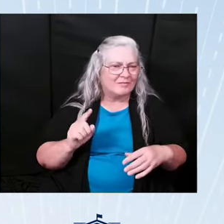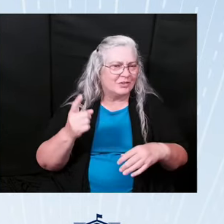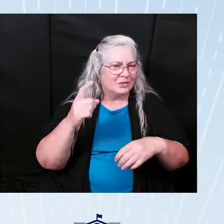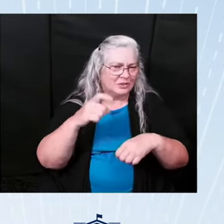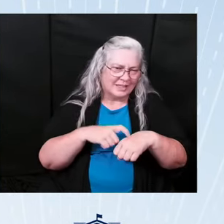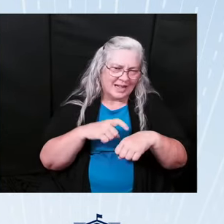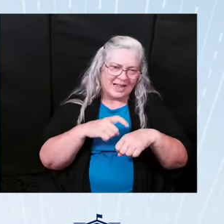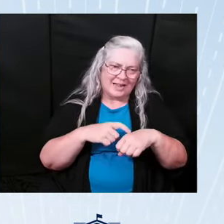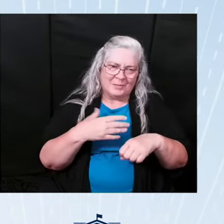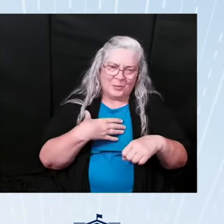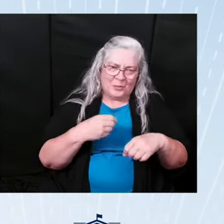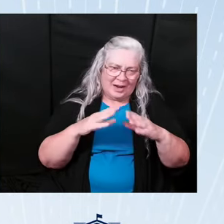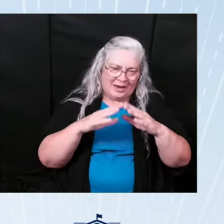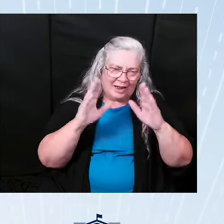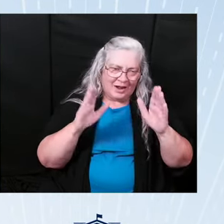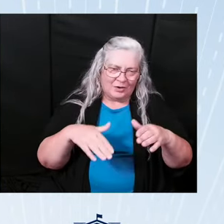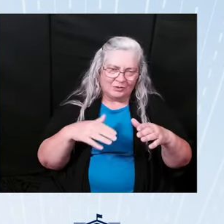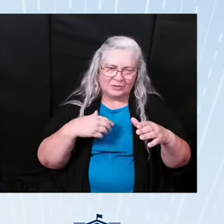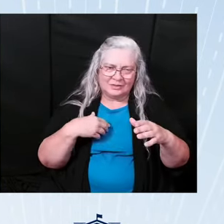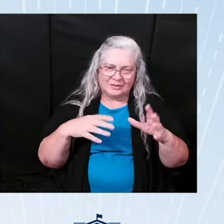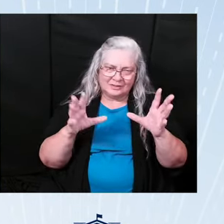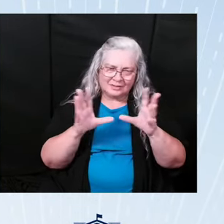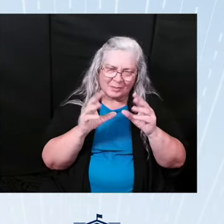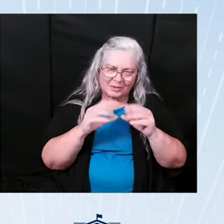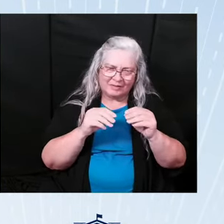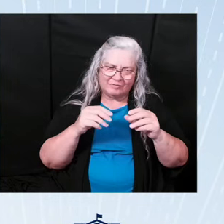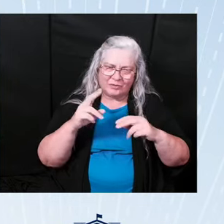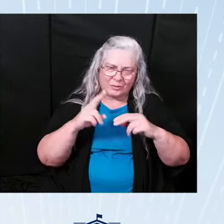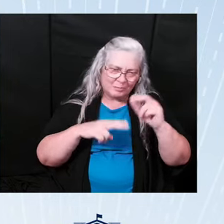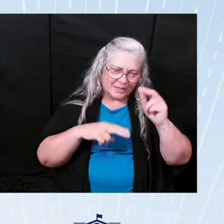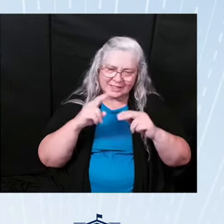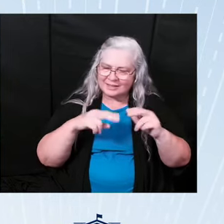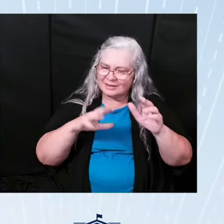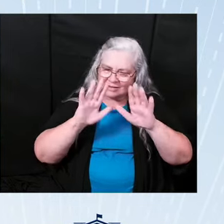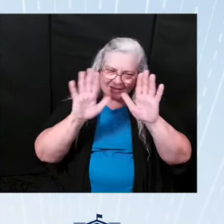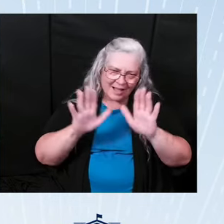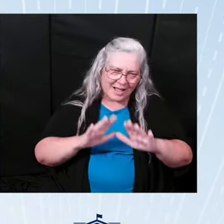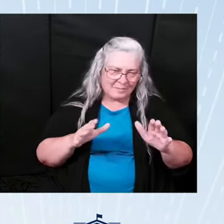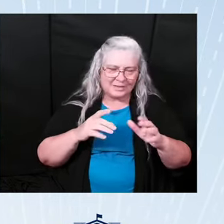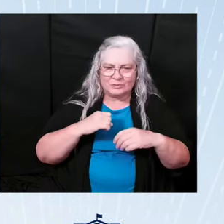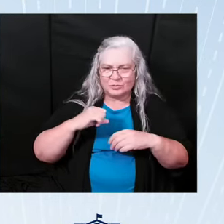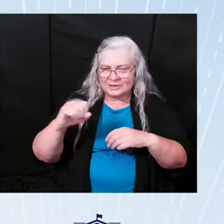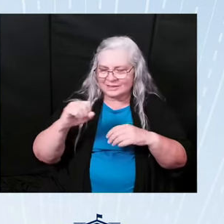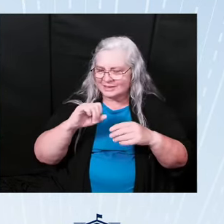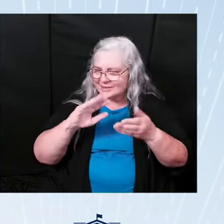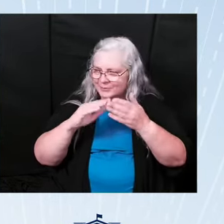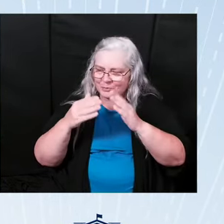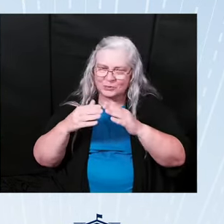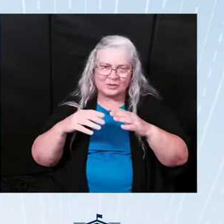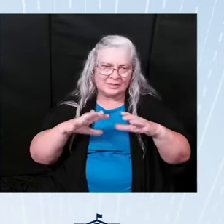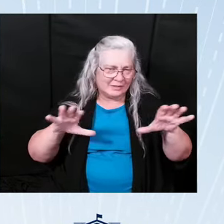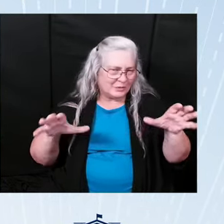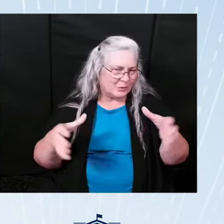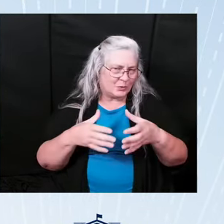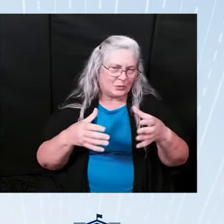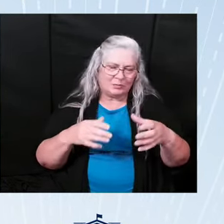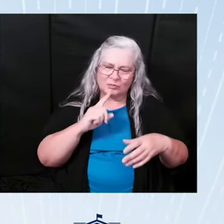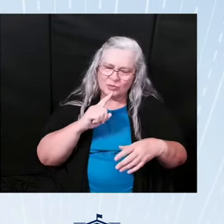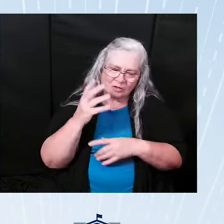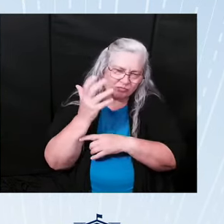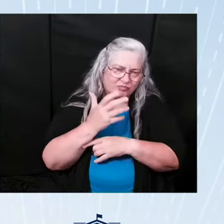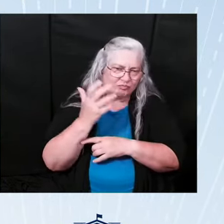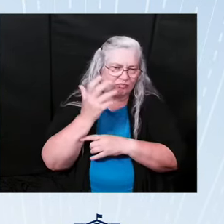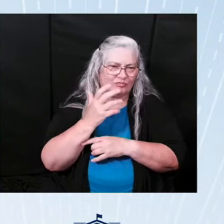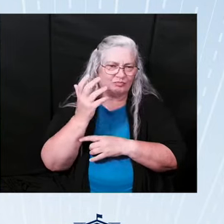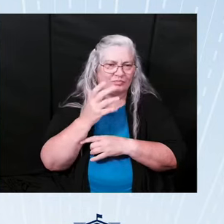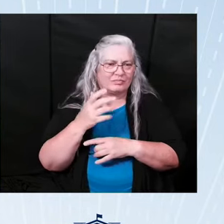Resilient Communities. And this is really an impressive group that's come together. You're going to hear from me. You're going to hear from my colleague, Mitch Landrieu,